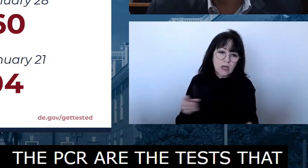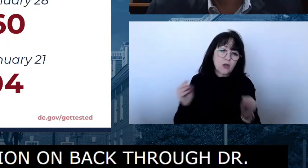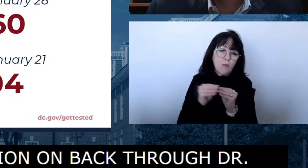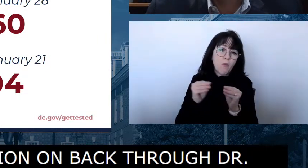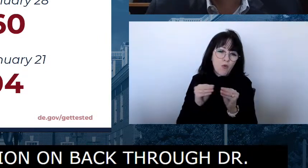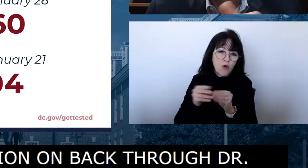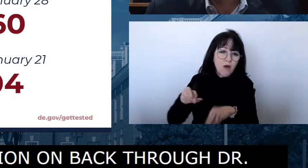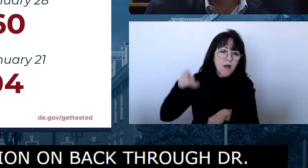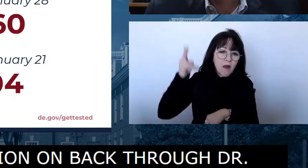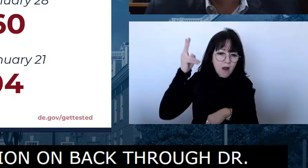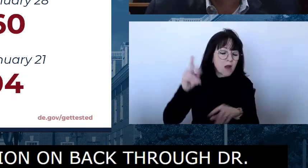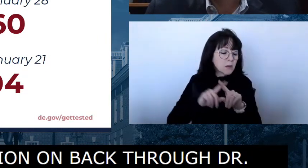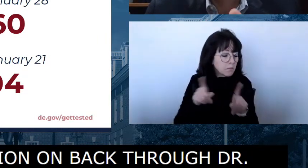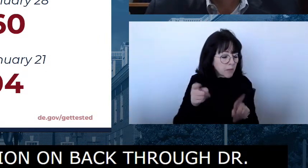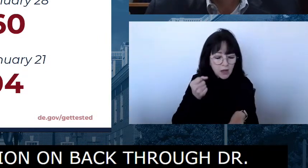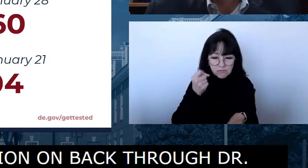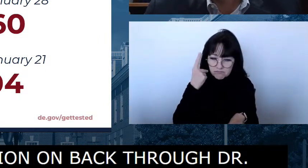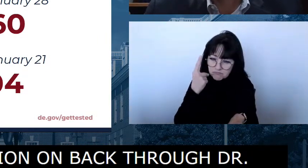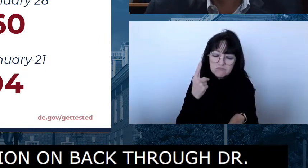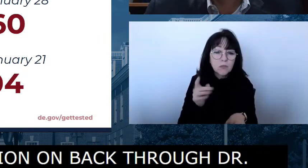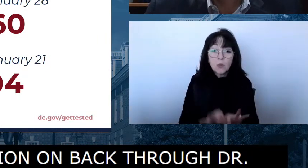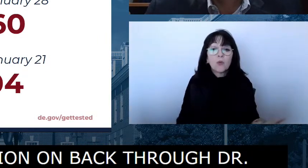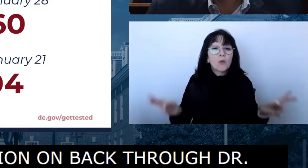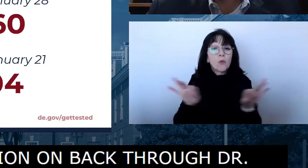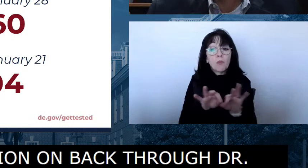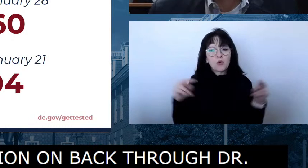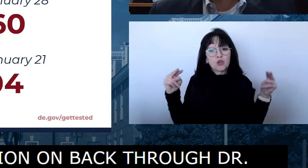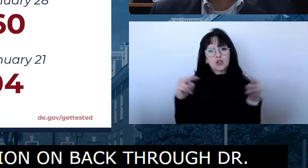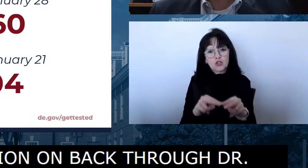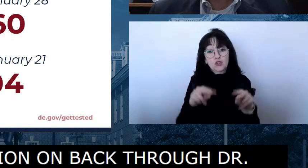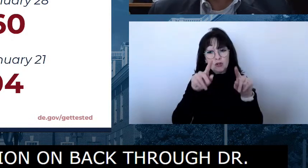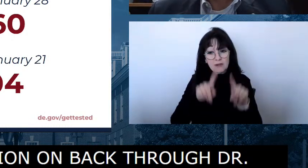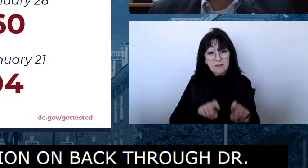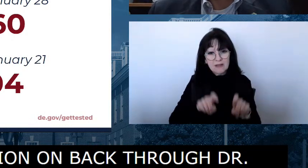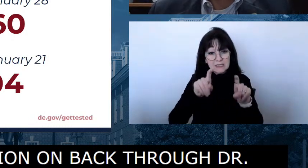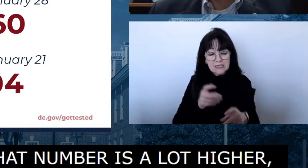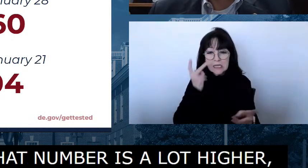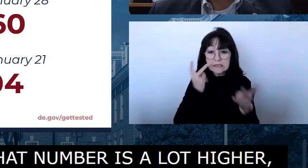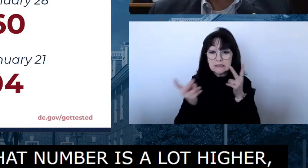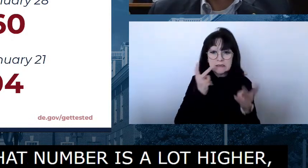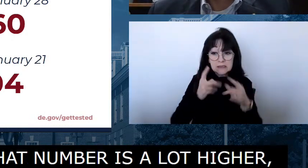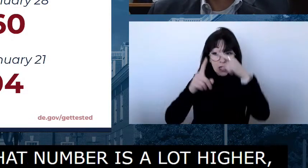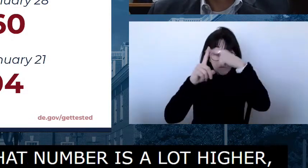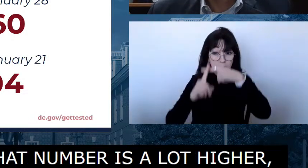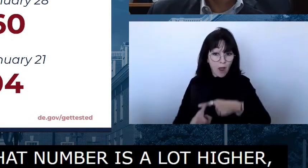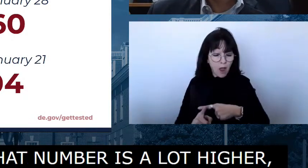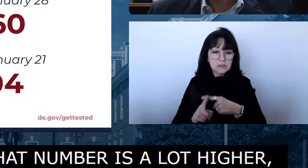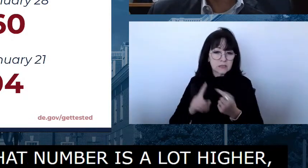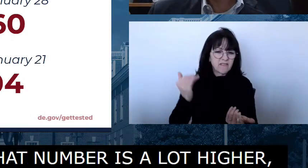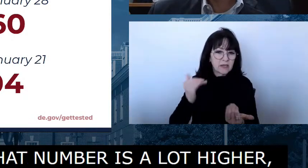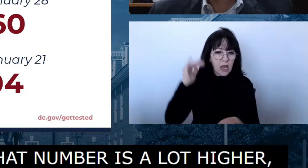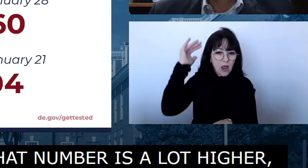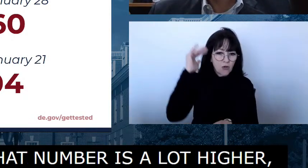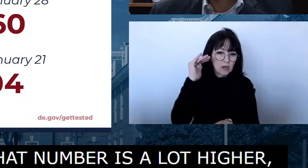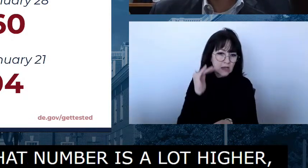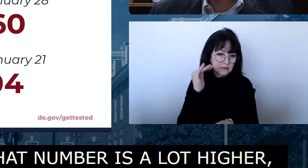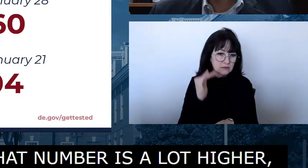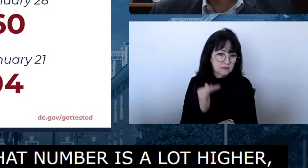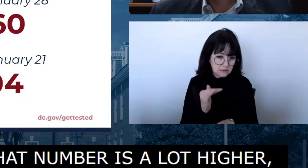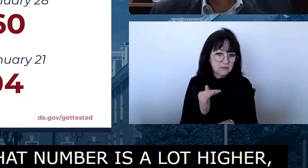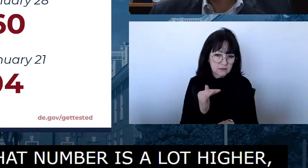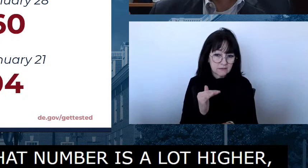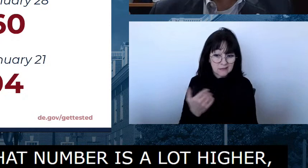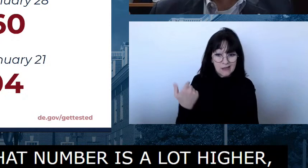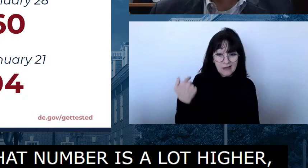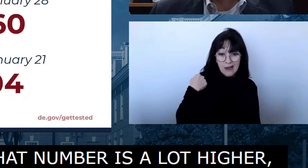seen the present positive continue to decrease and hospitalizations decrease. So much different position than we were this time last month,